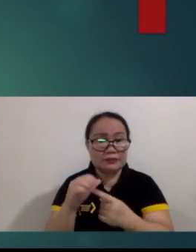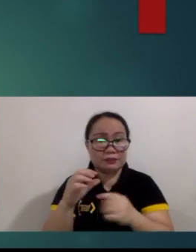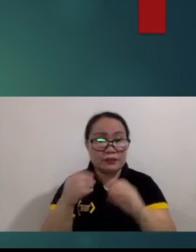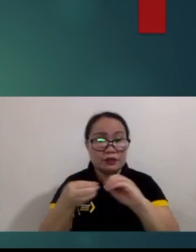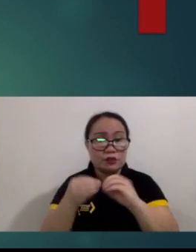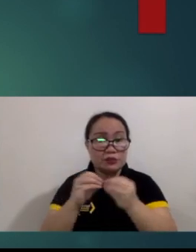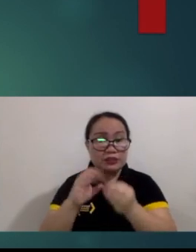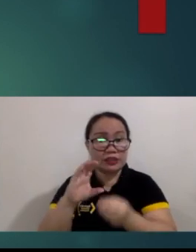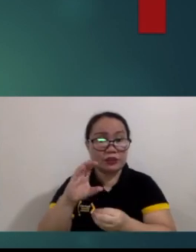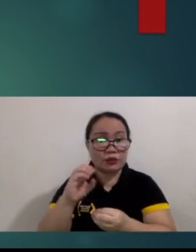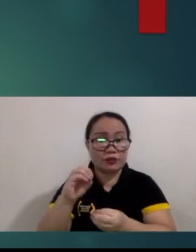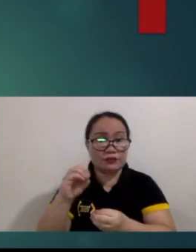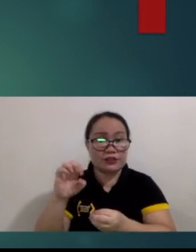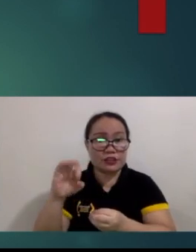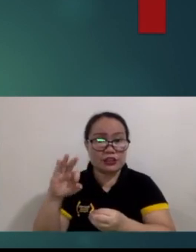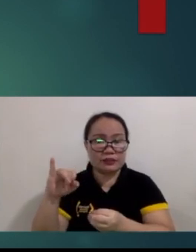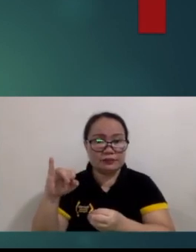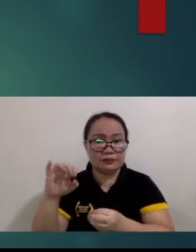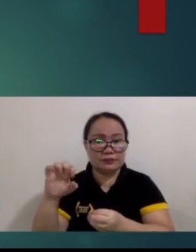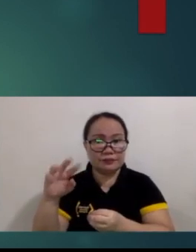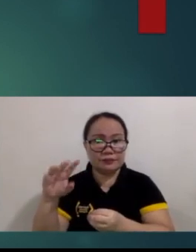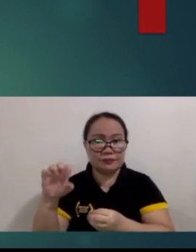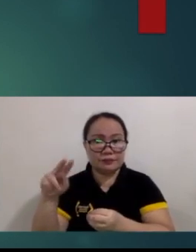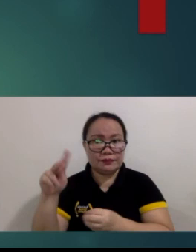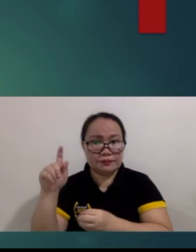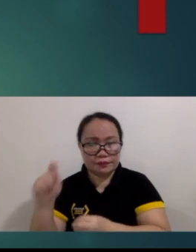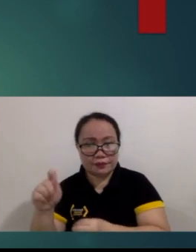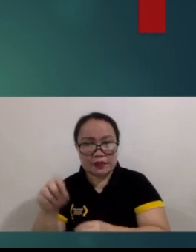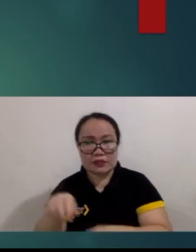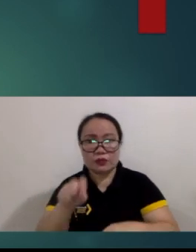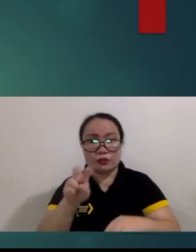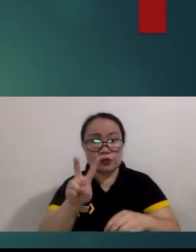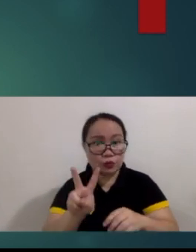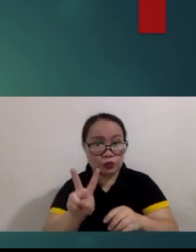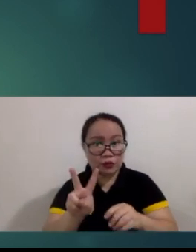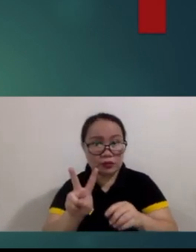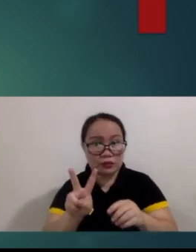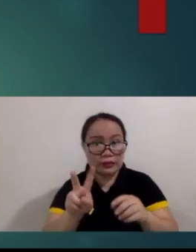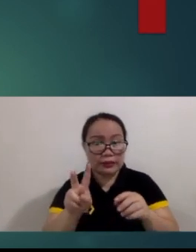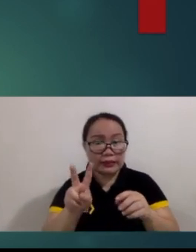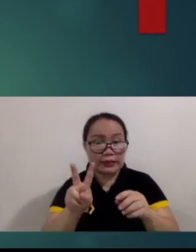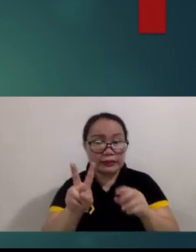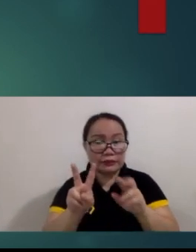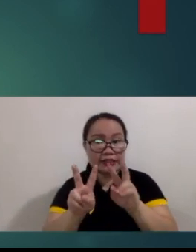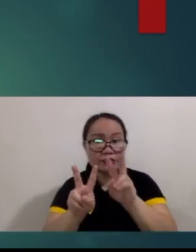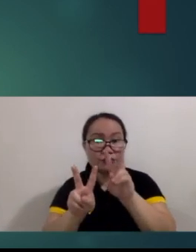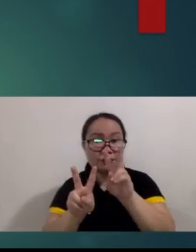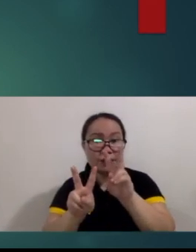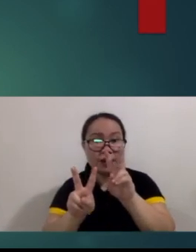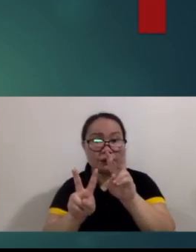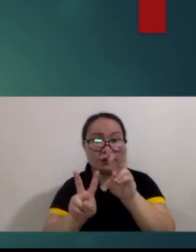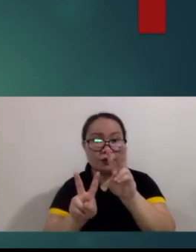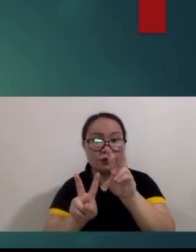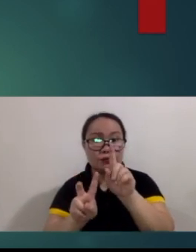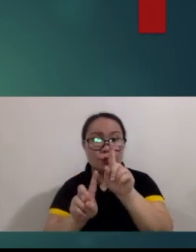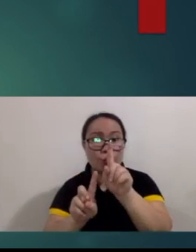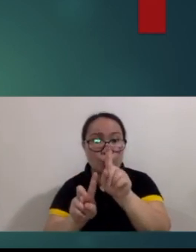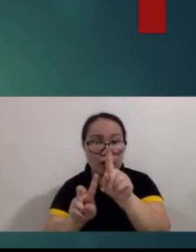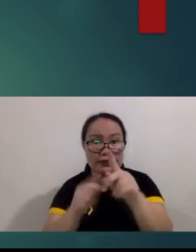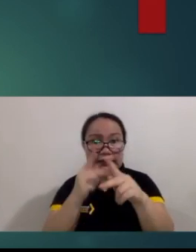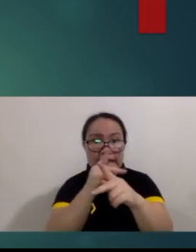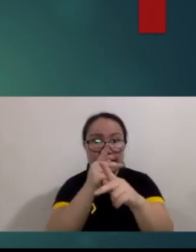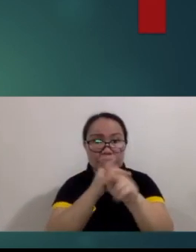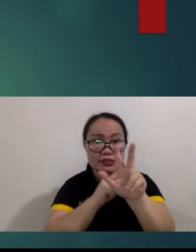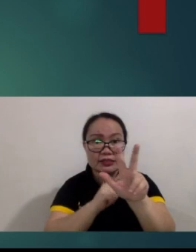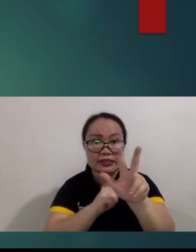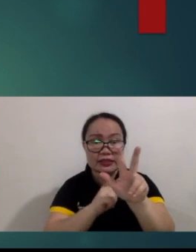the numerical coefficient. So 2 raised to the power of